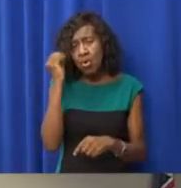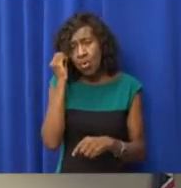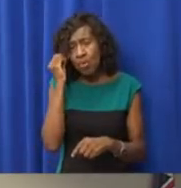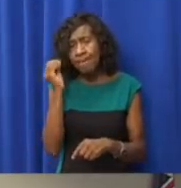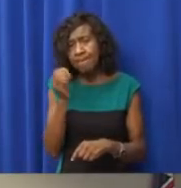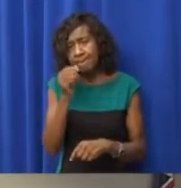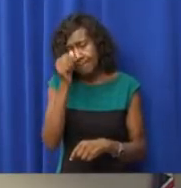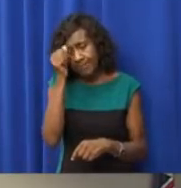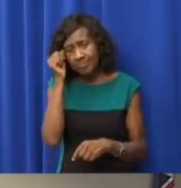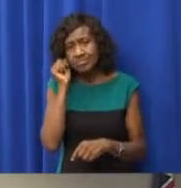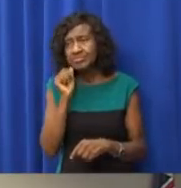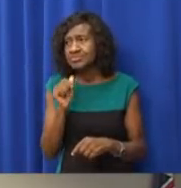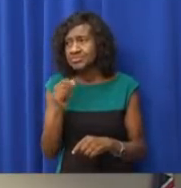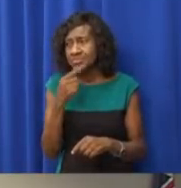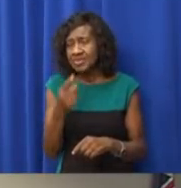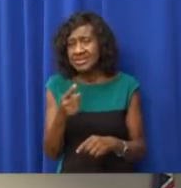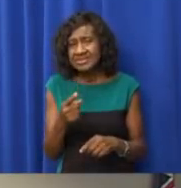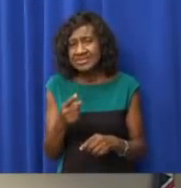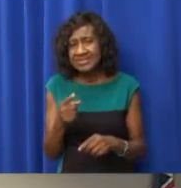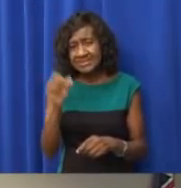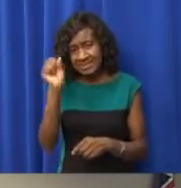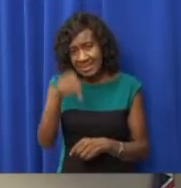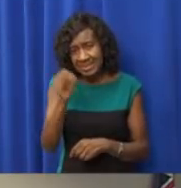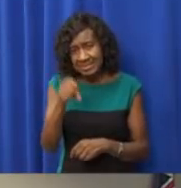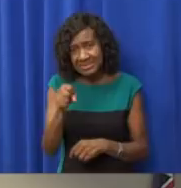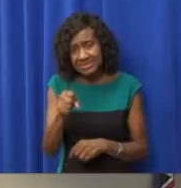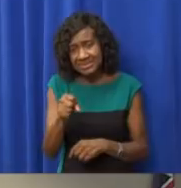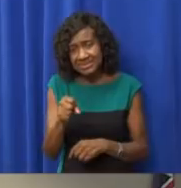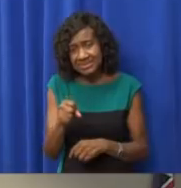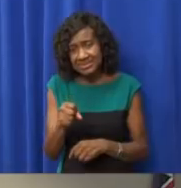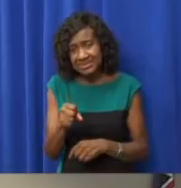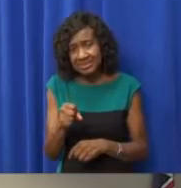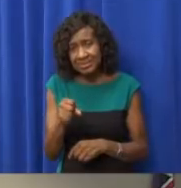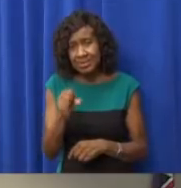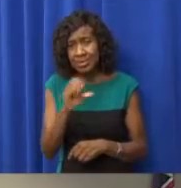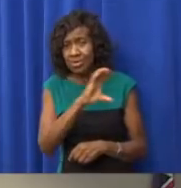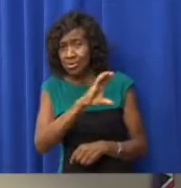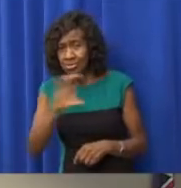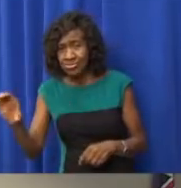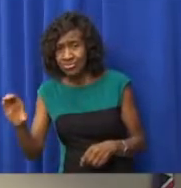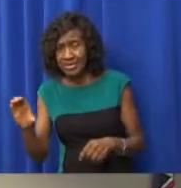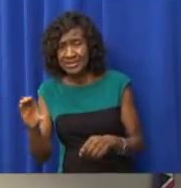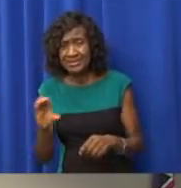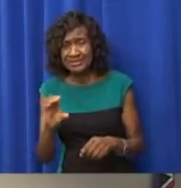governor has more information than I do, but yeah, they're believe it